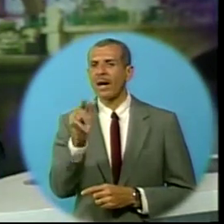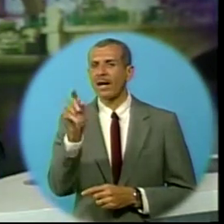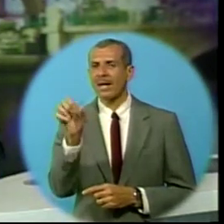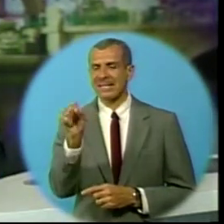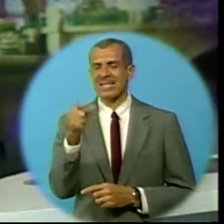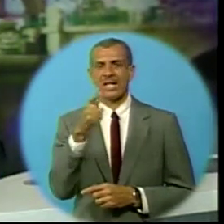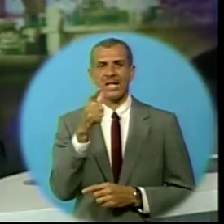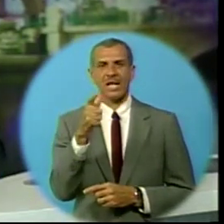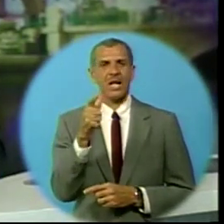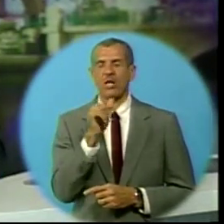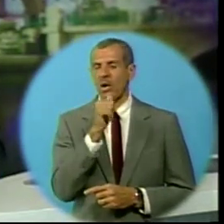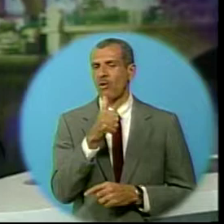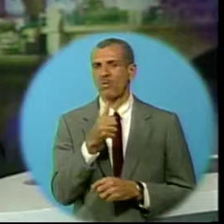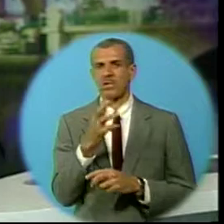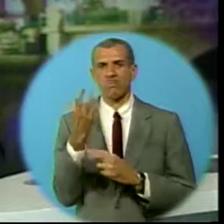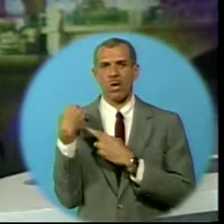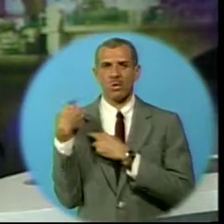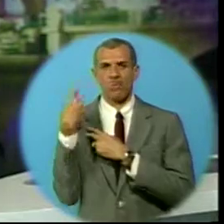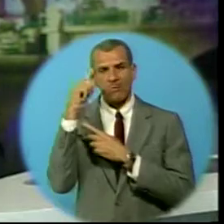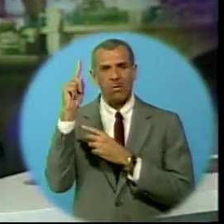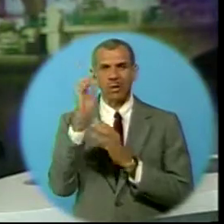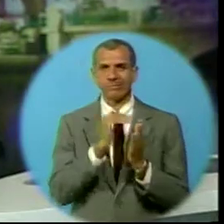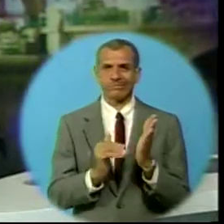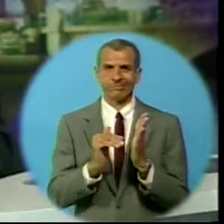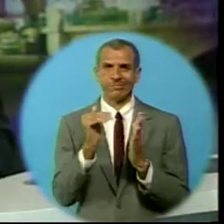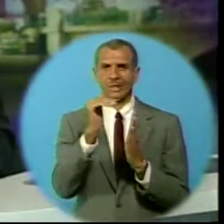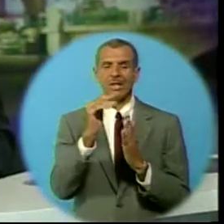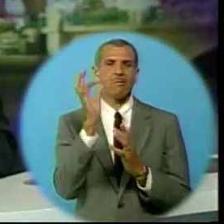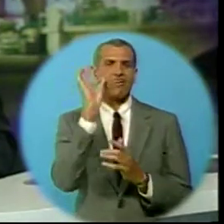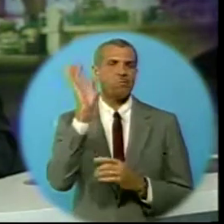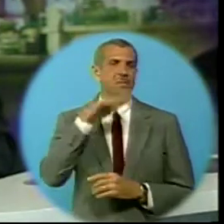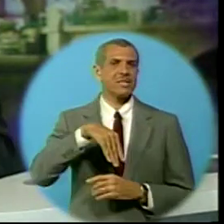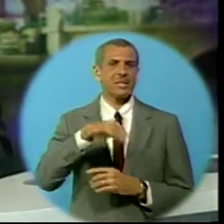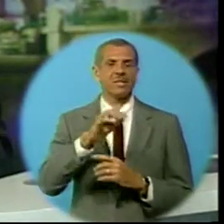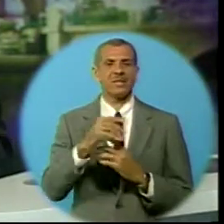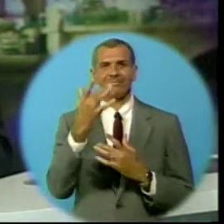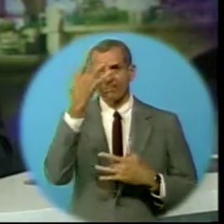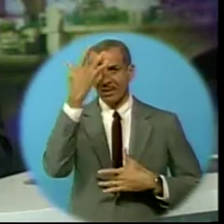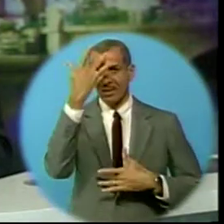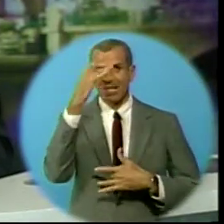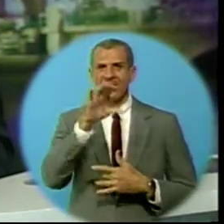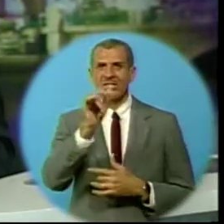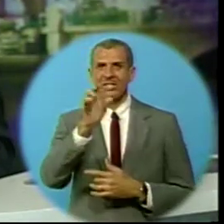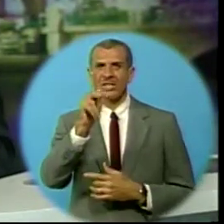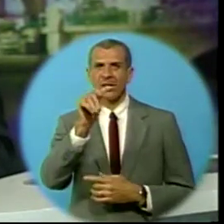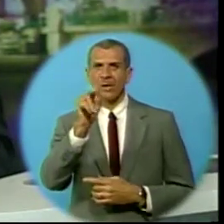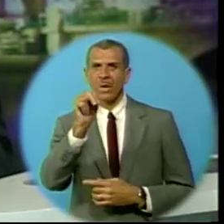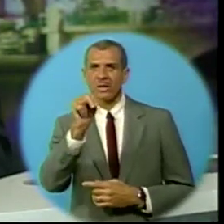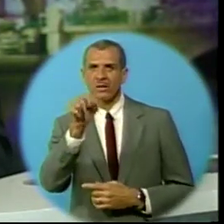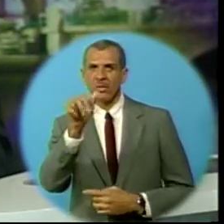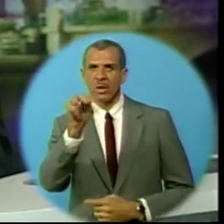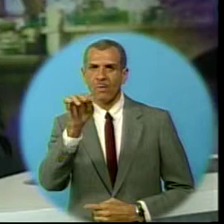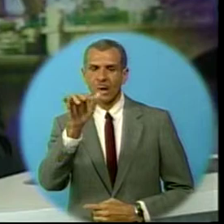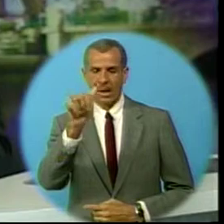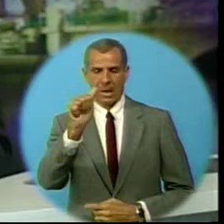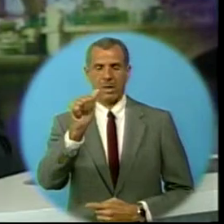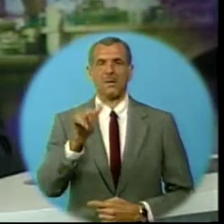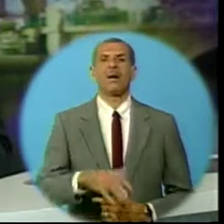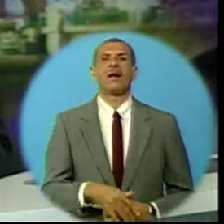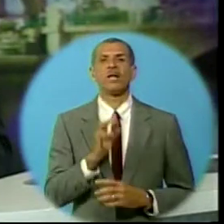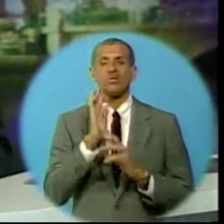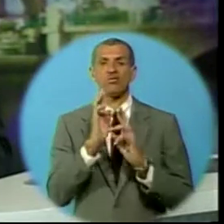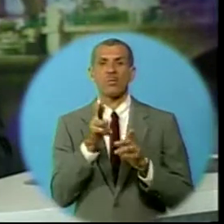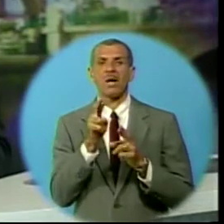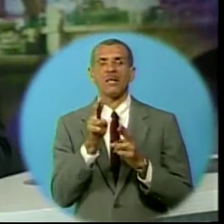Thomas are not responsible for the rising cases of mosquito-borne diseases like chikungunya. Dr. Lowe was responding to